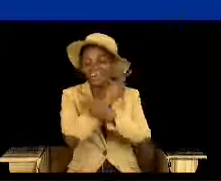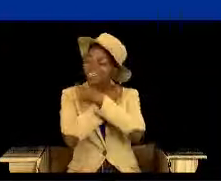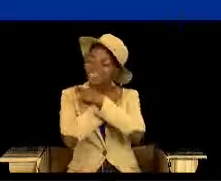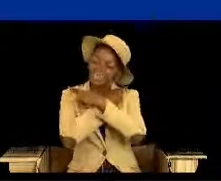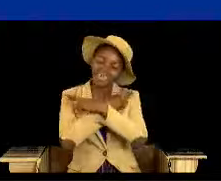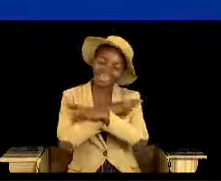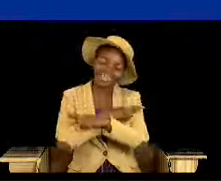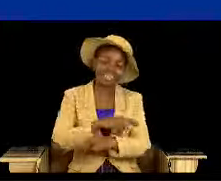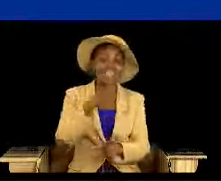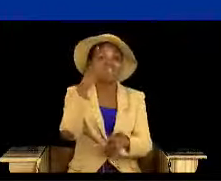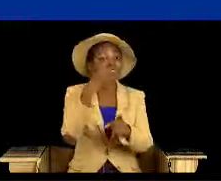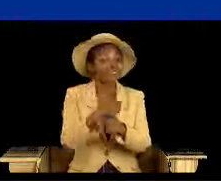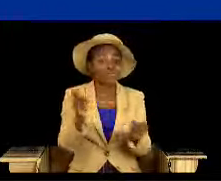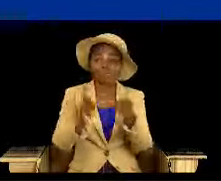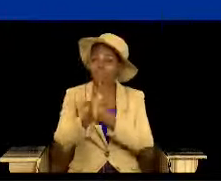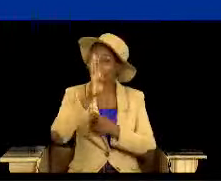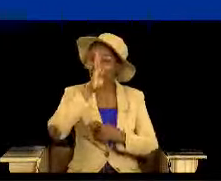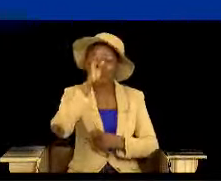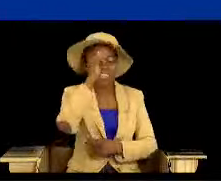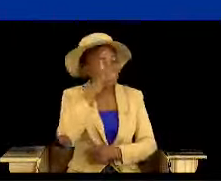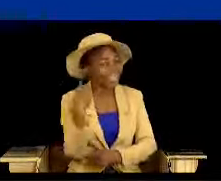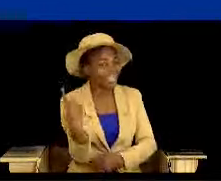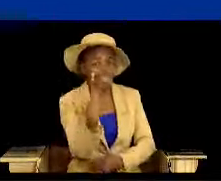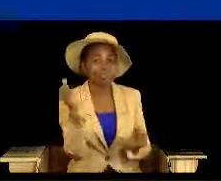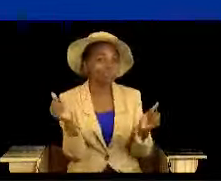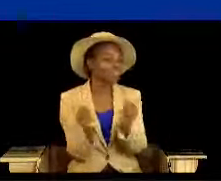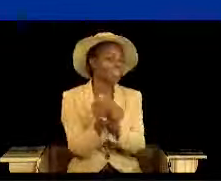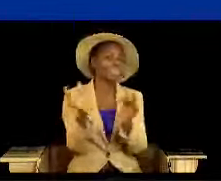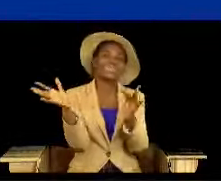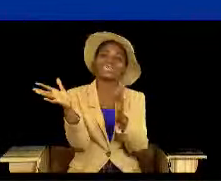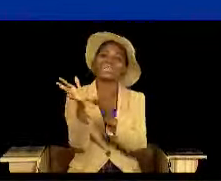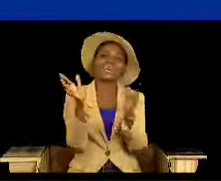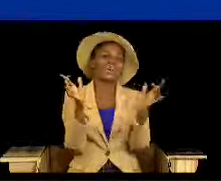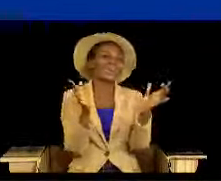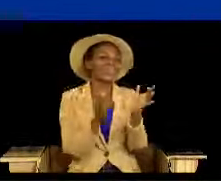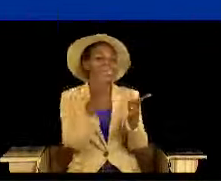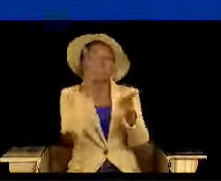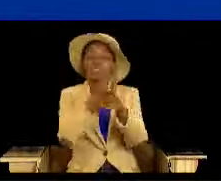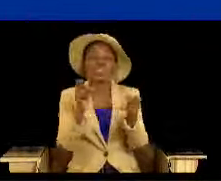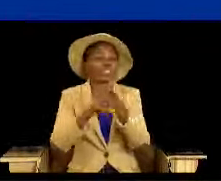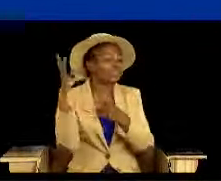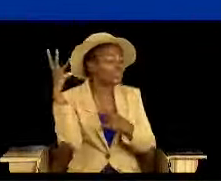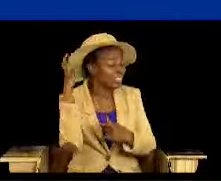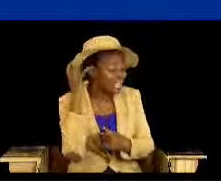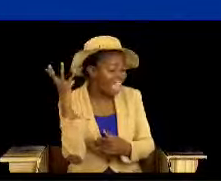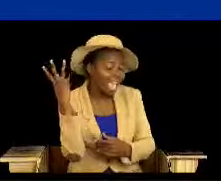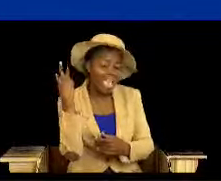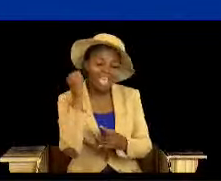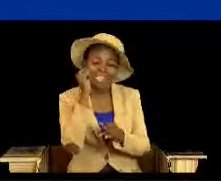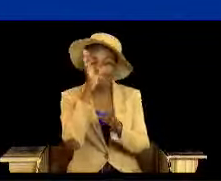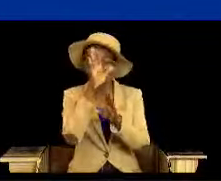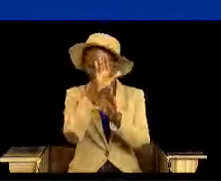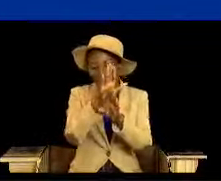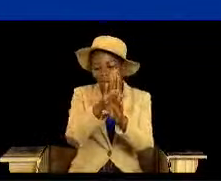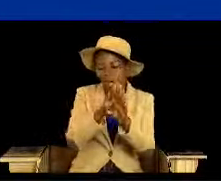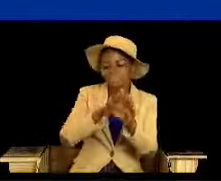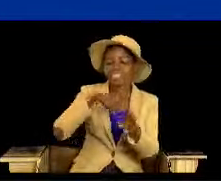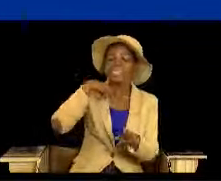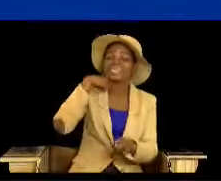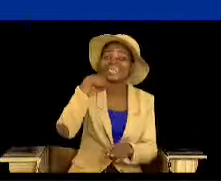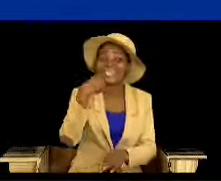me just to be alone with Jesus just to